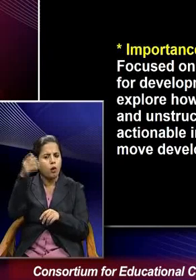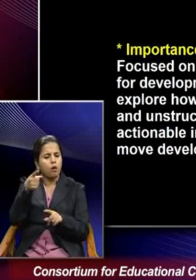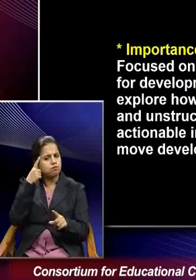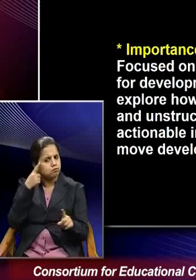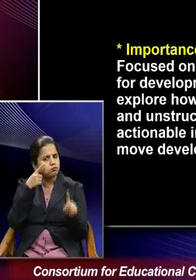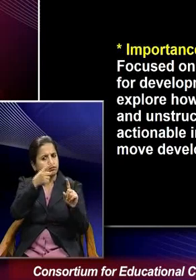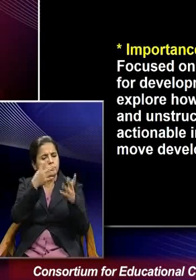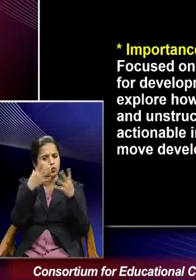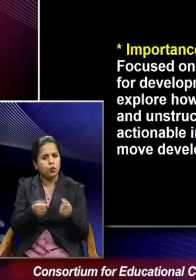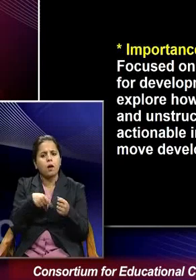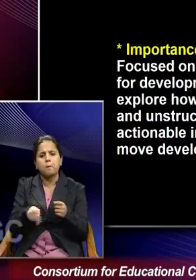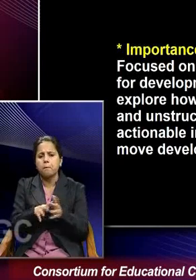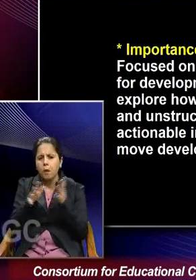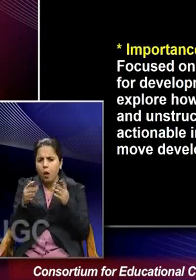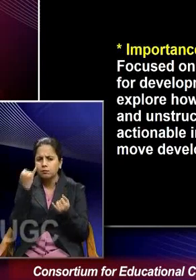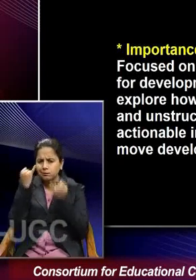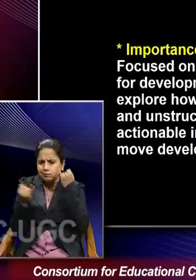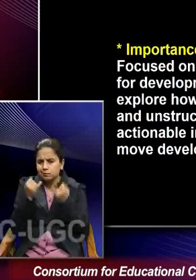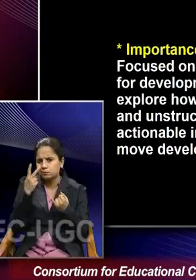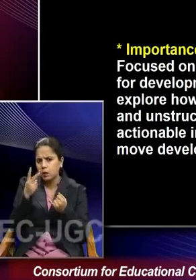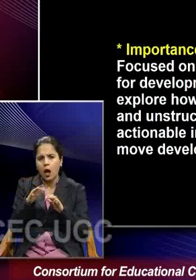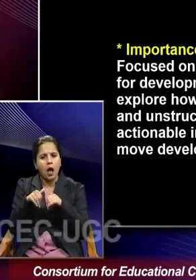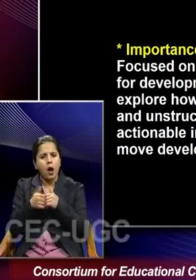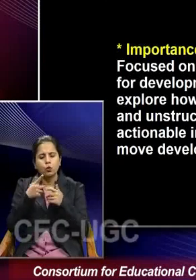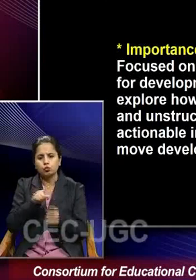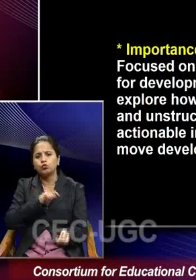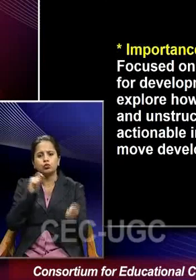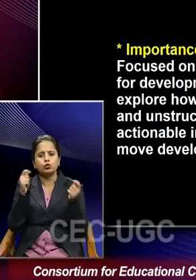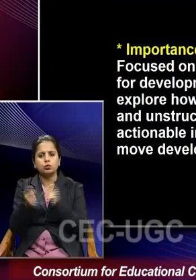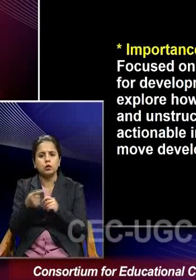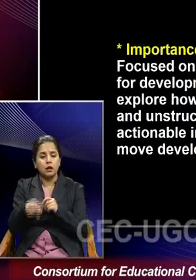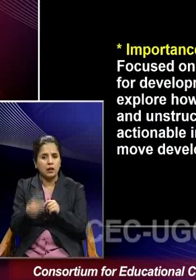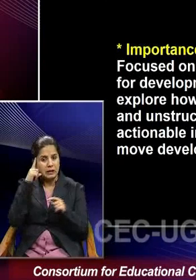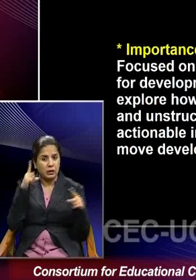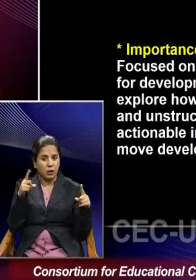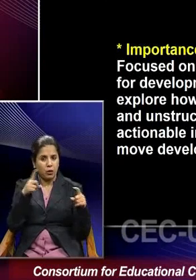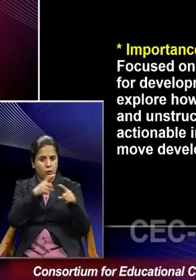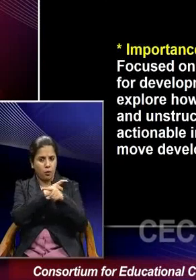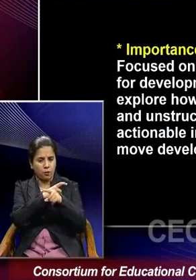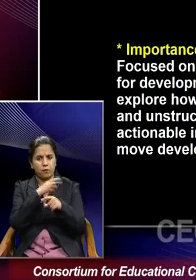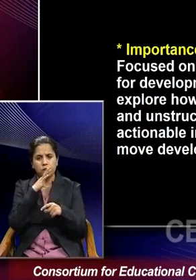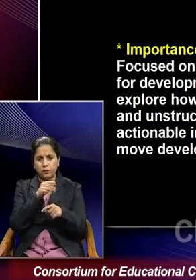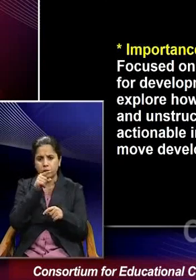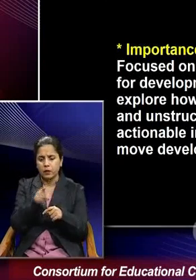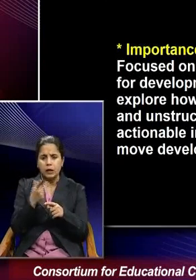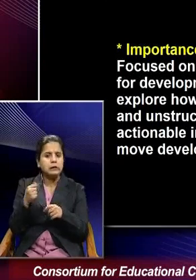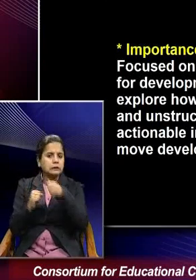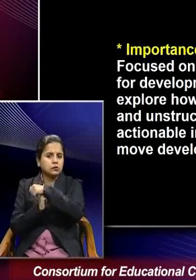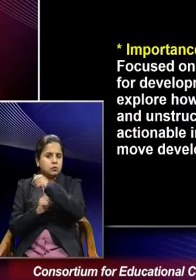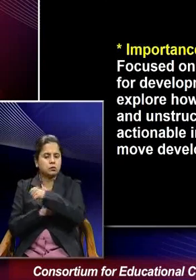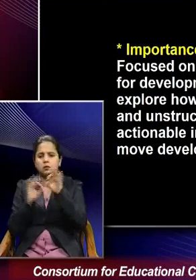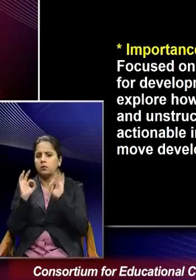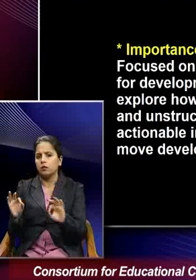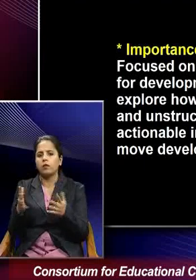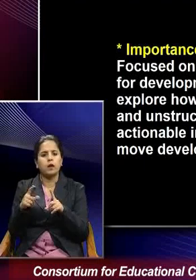to explore how to turn complex and unstructured